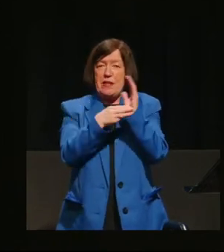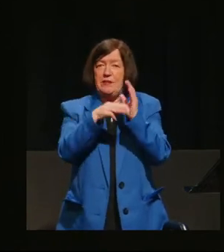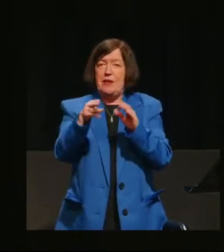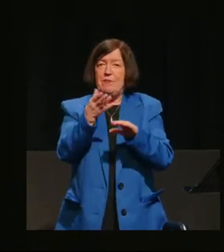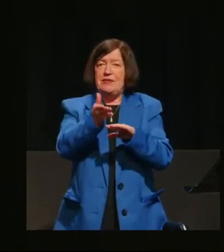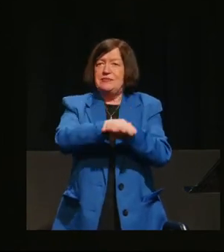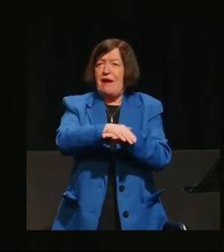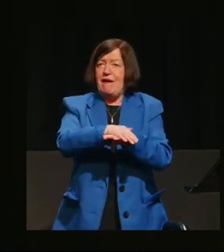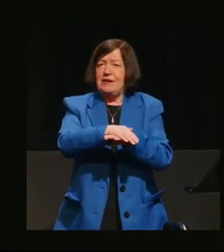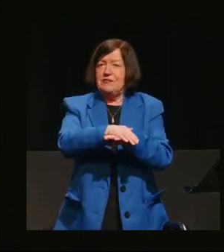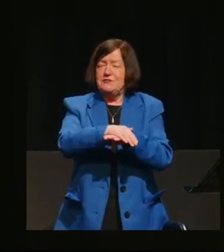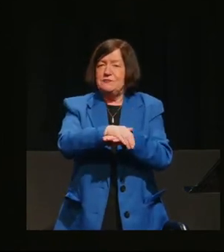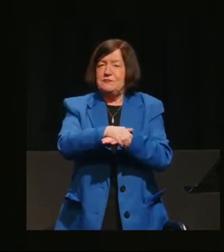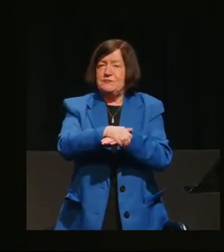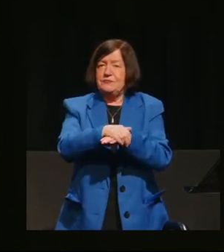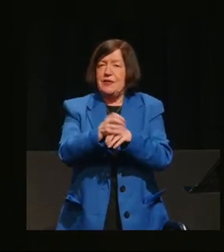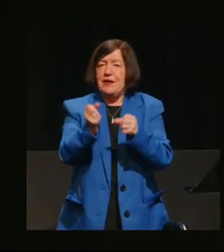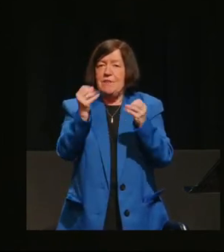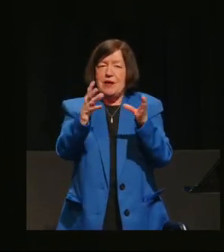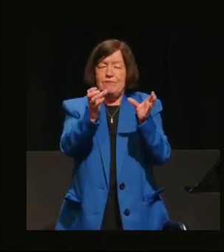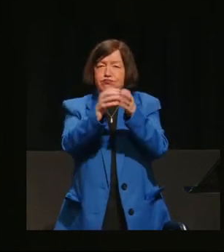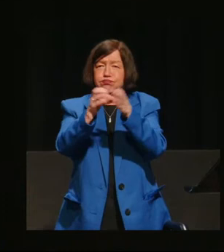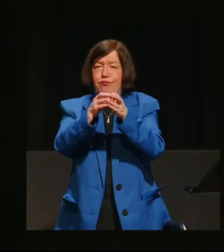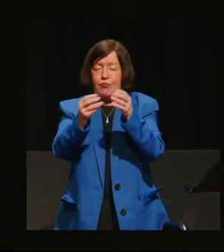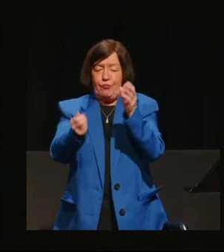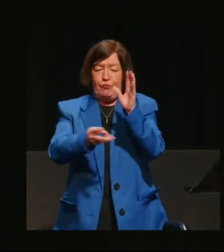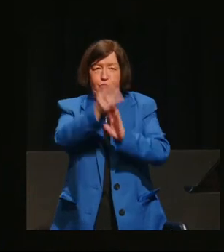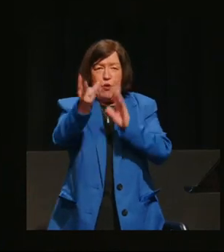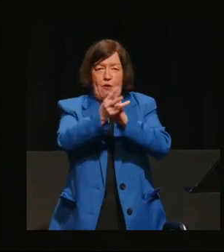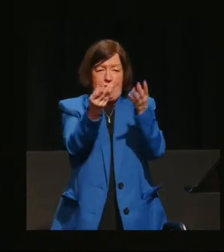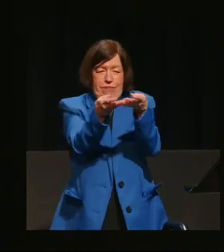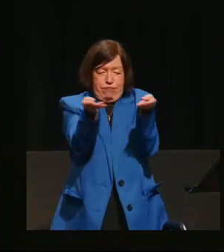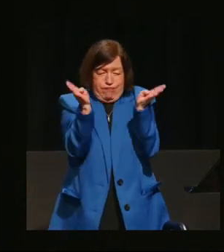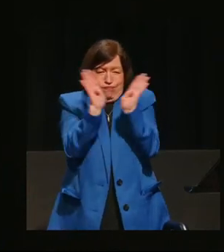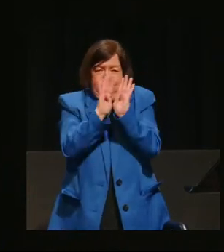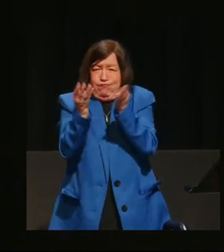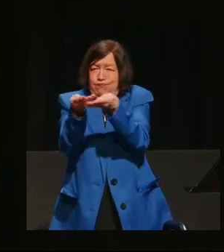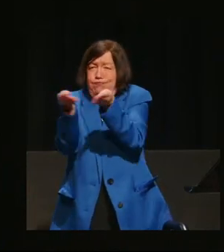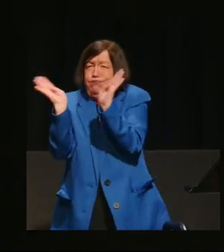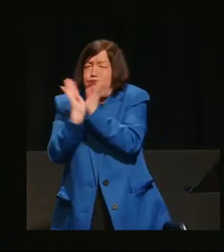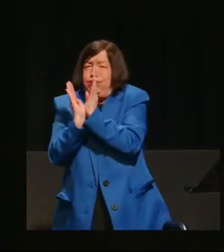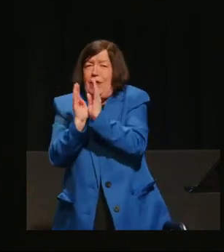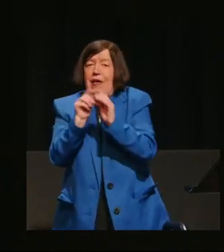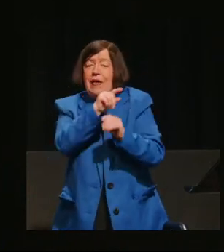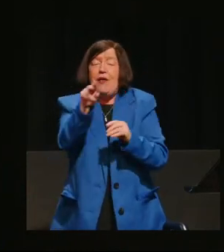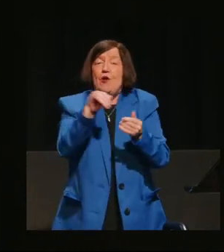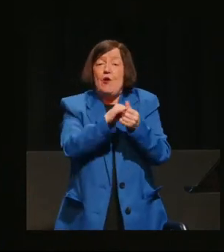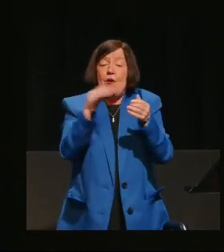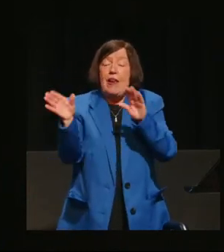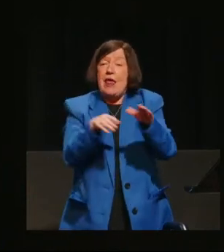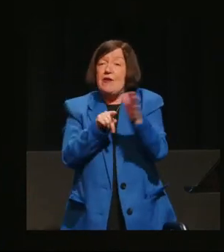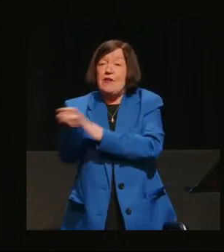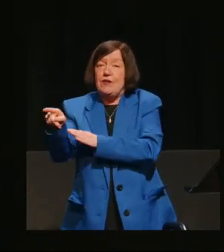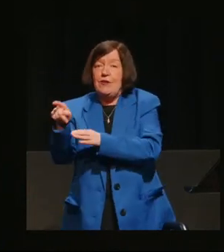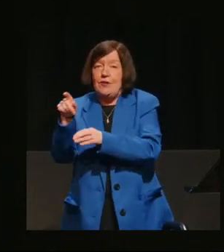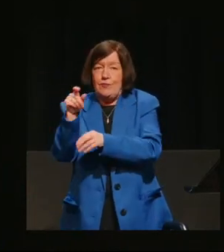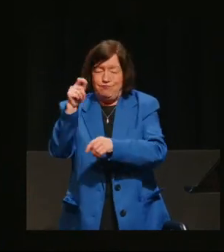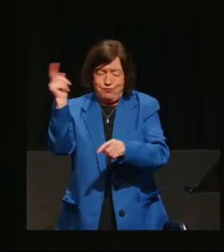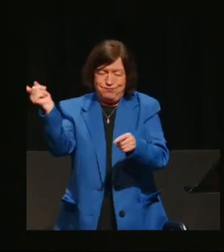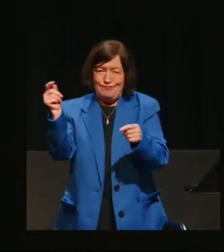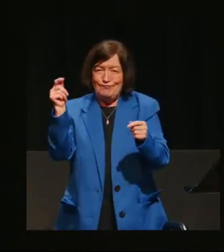them. Many ghettos were walled in or fenced off, and inmates who left them without permission were severely